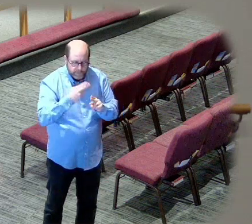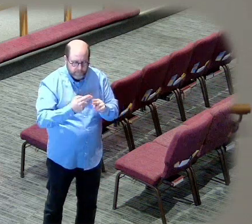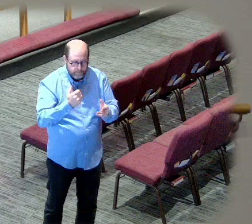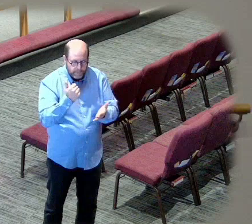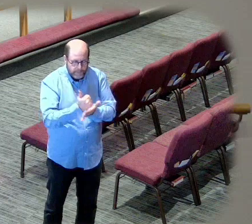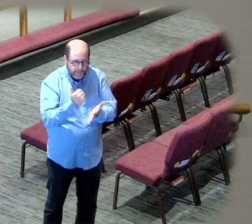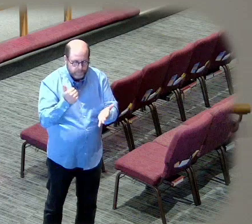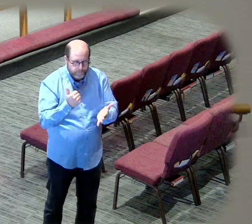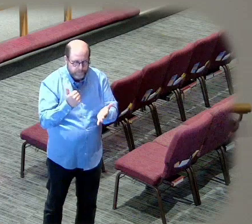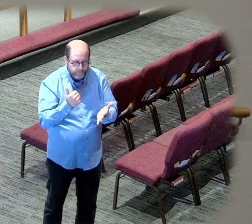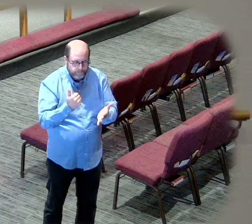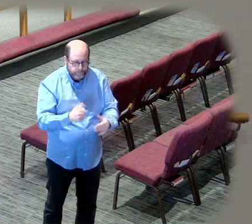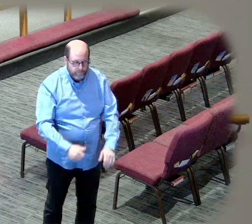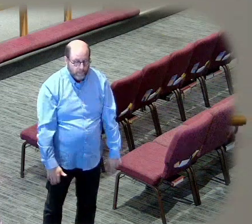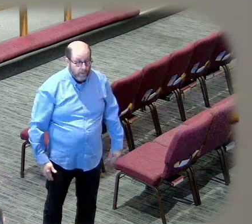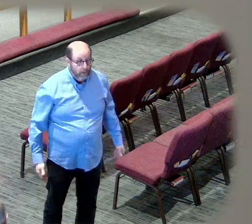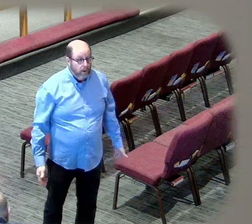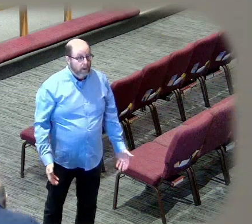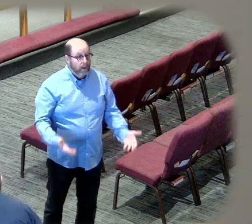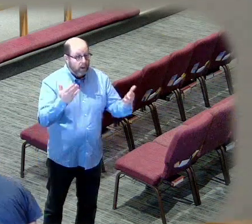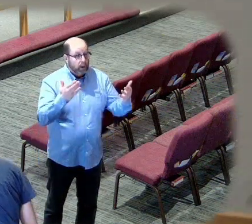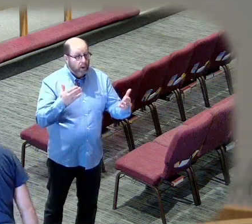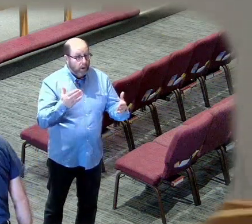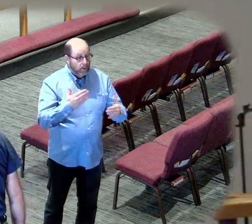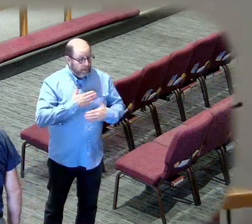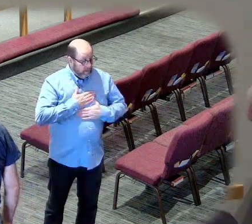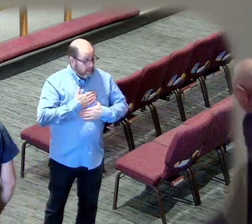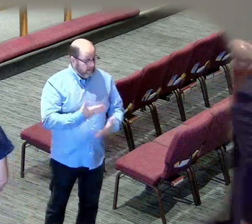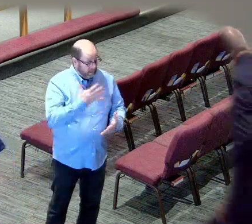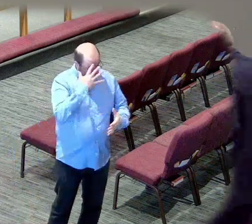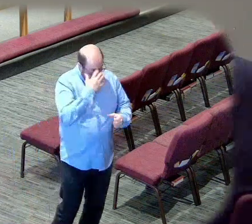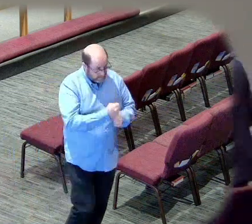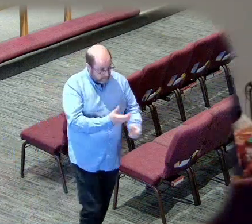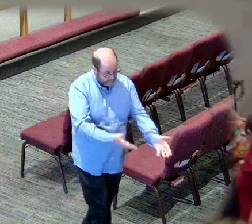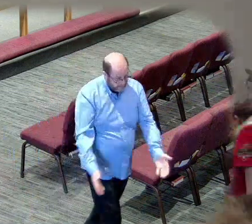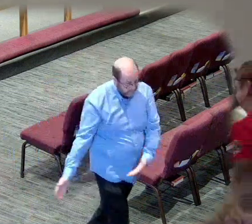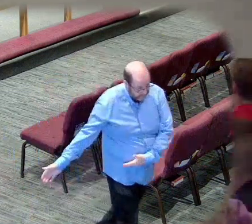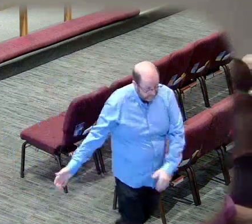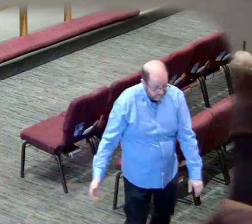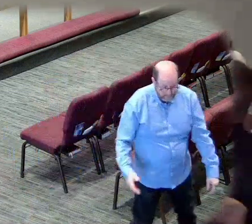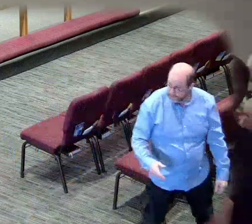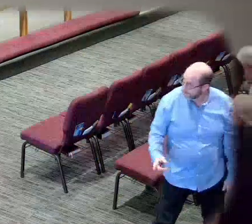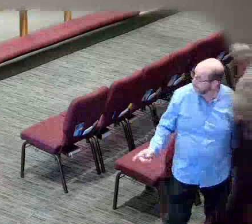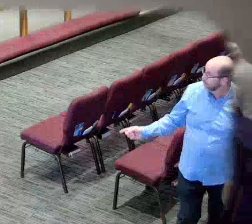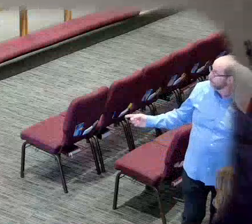Please rise as together we confess our faith in the words of the Nicene Creed.